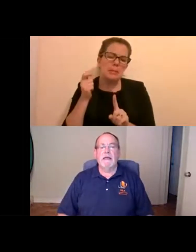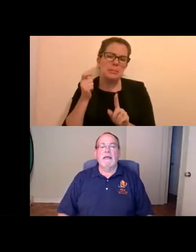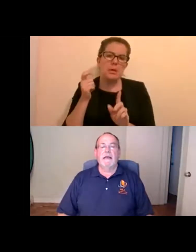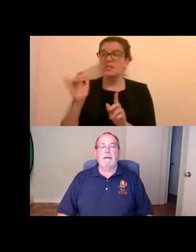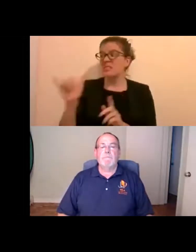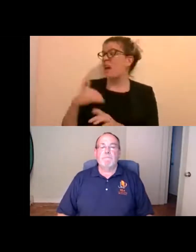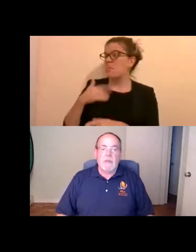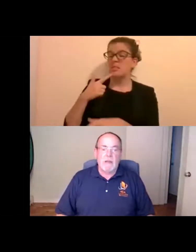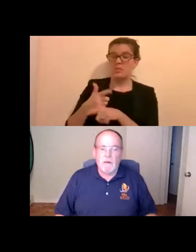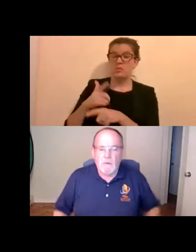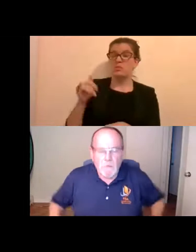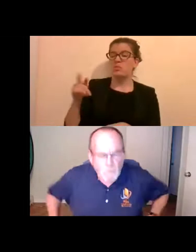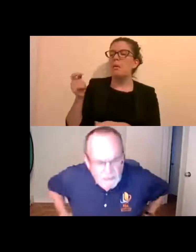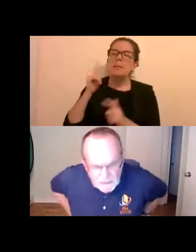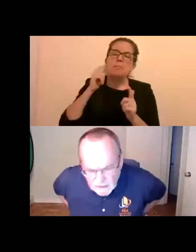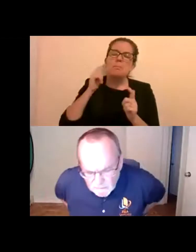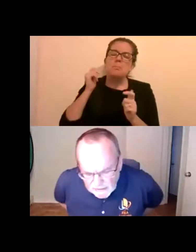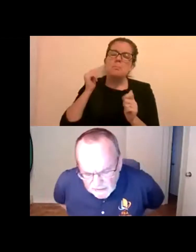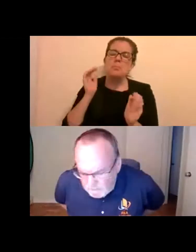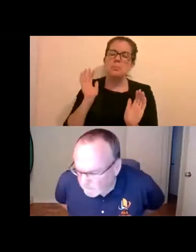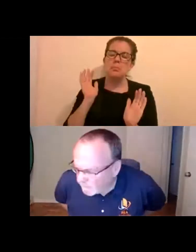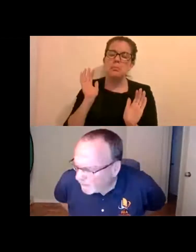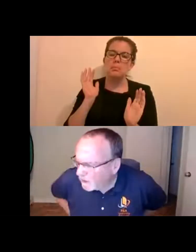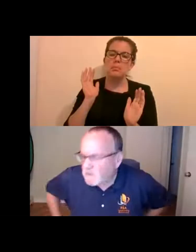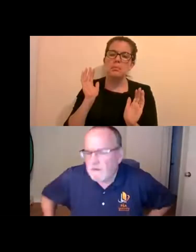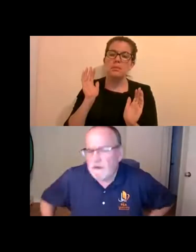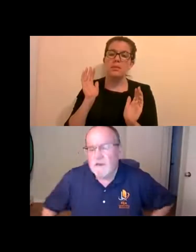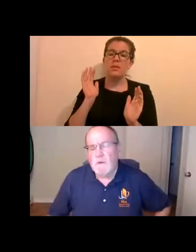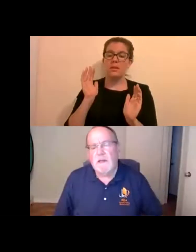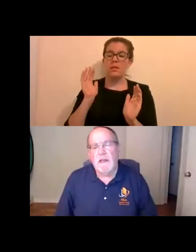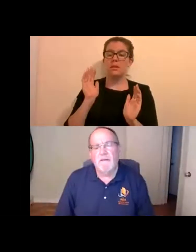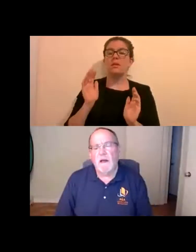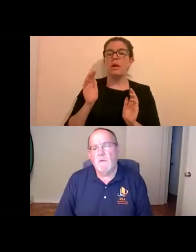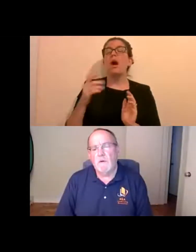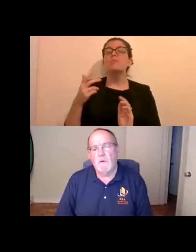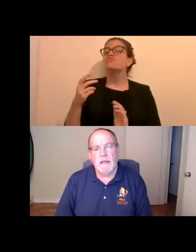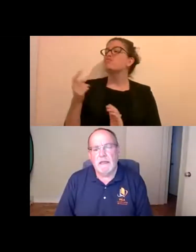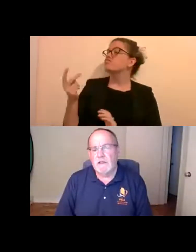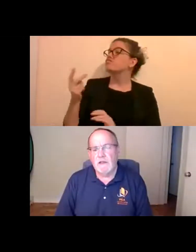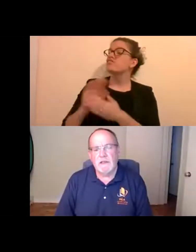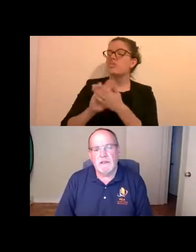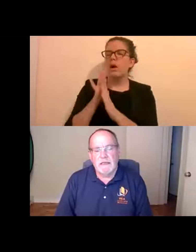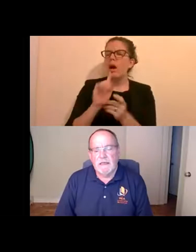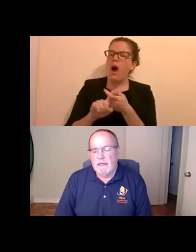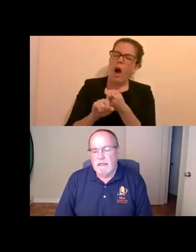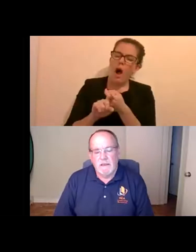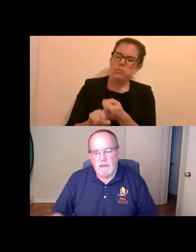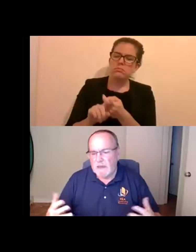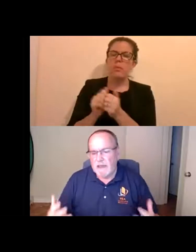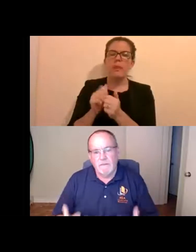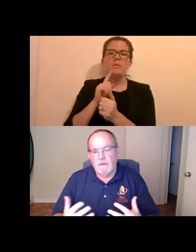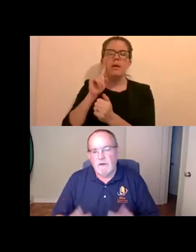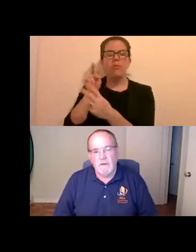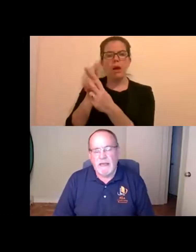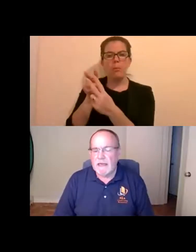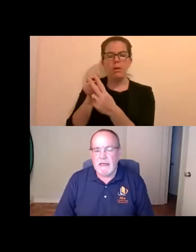did. But we became very close friends with a deaf couple and just